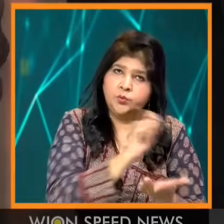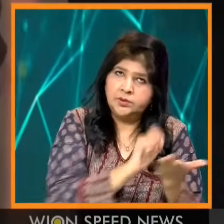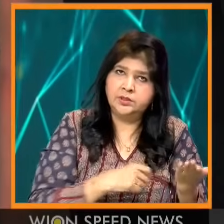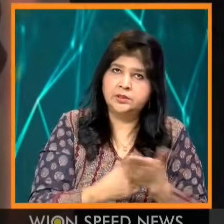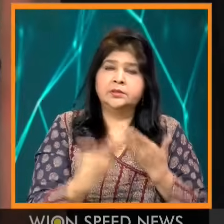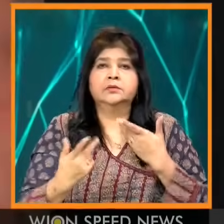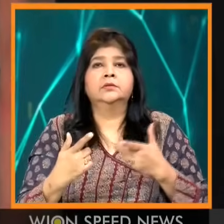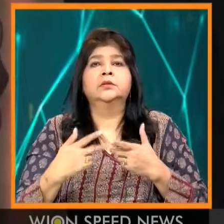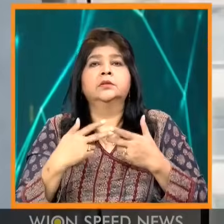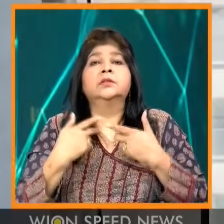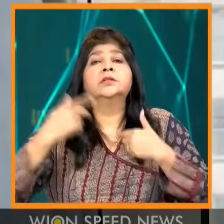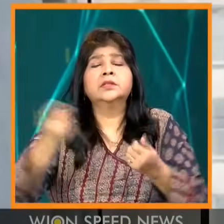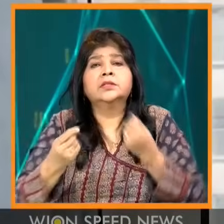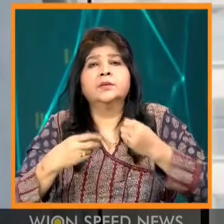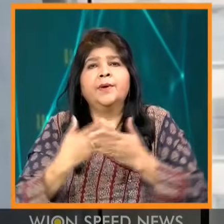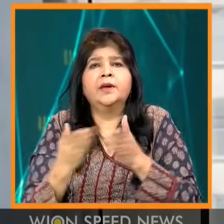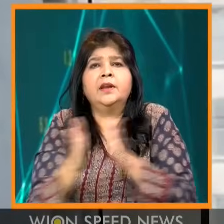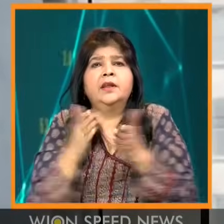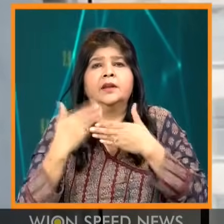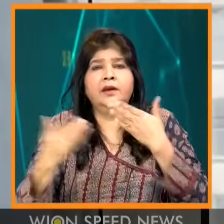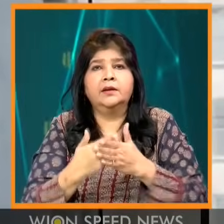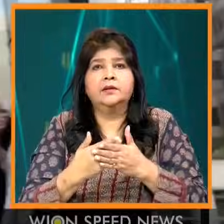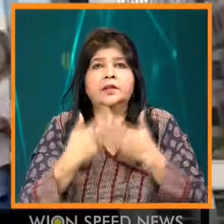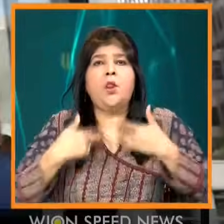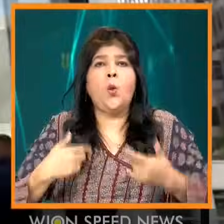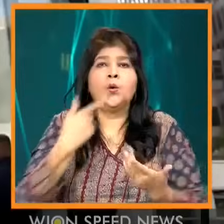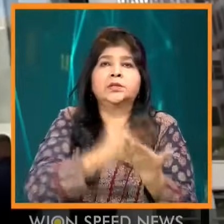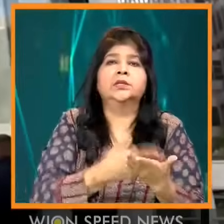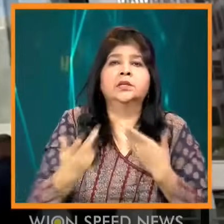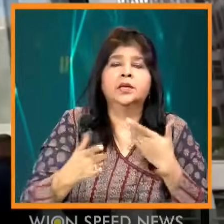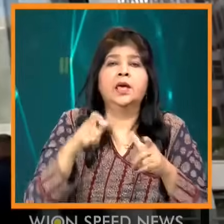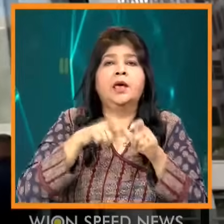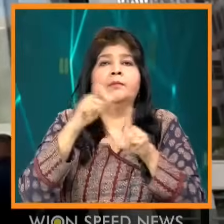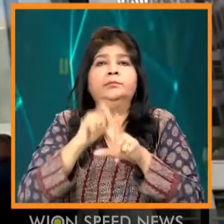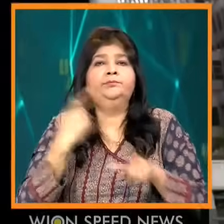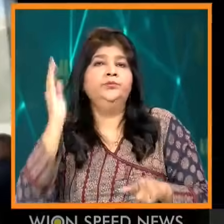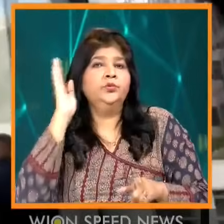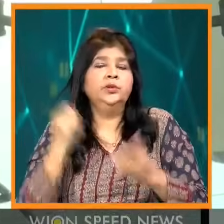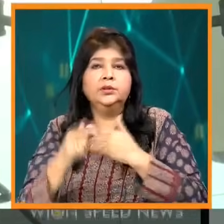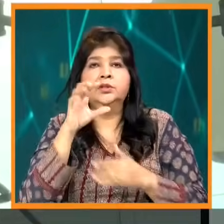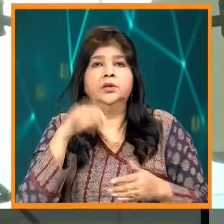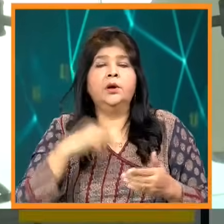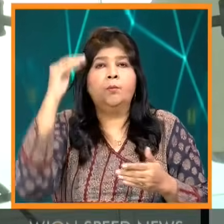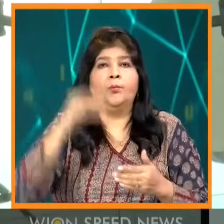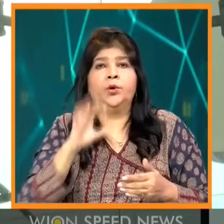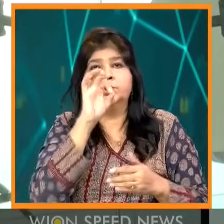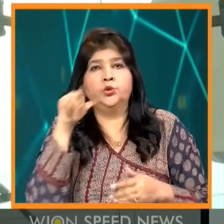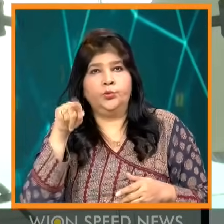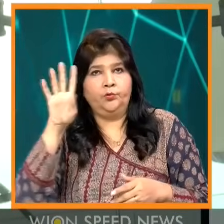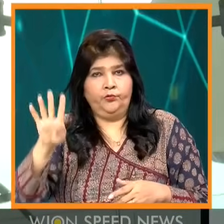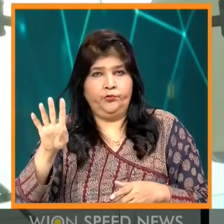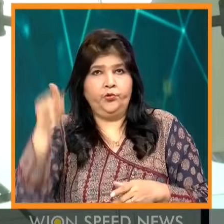that the Justice Department is nearing an antitrust lawsuit against Apple. And this news led to a 0.4% drop in Apple's